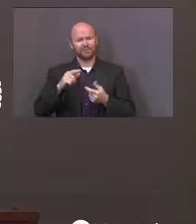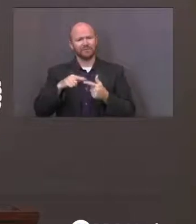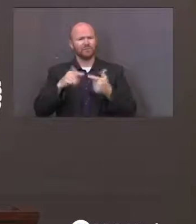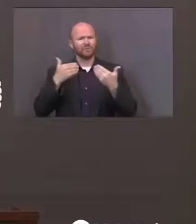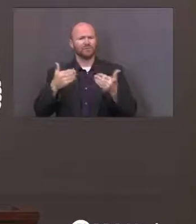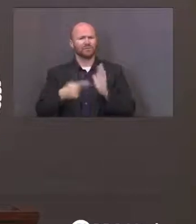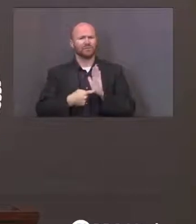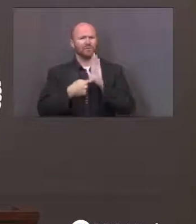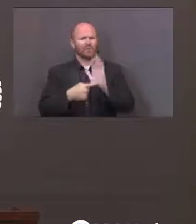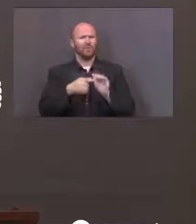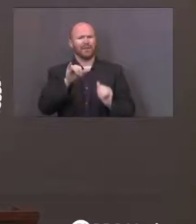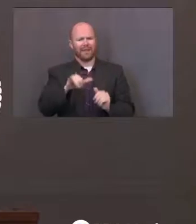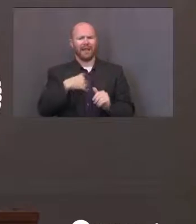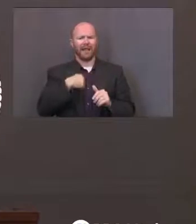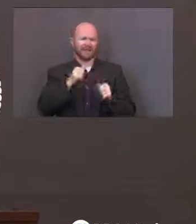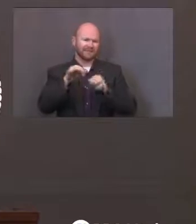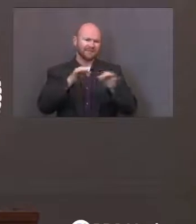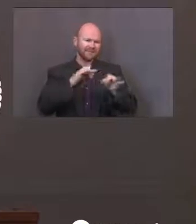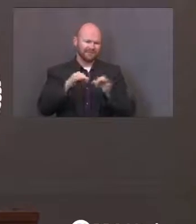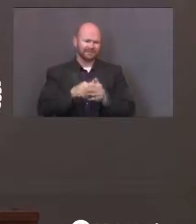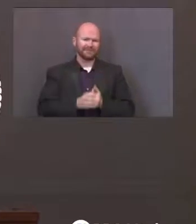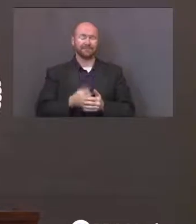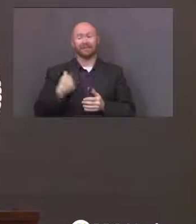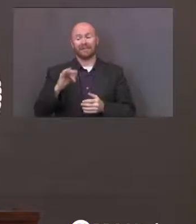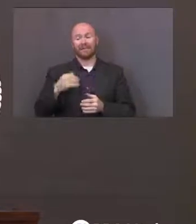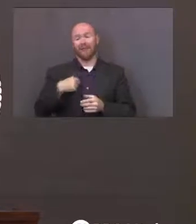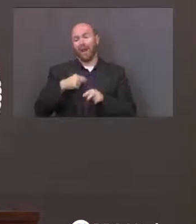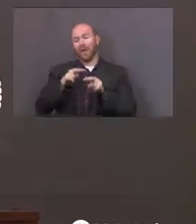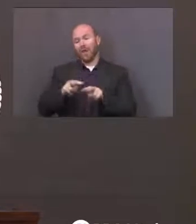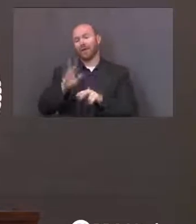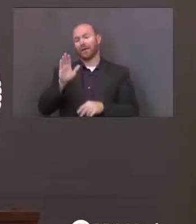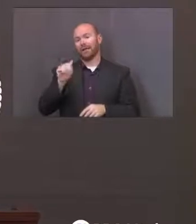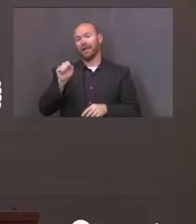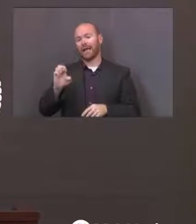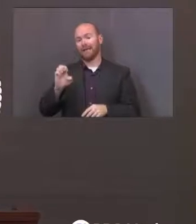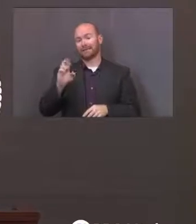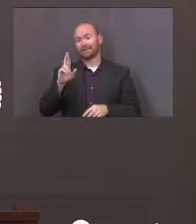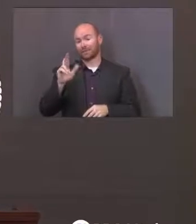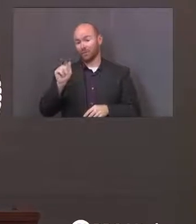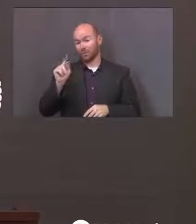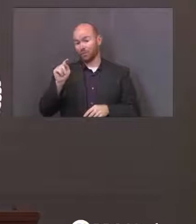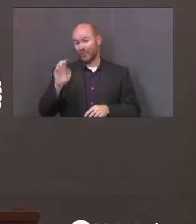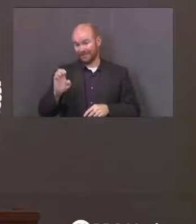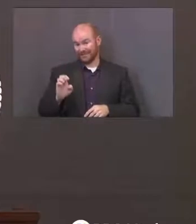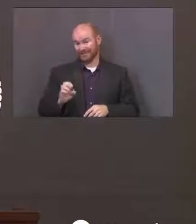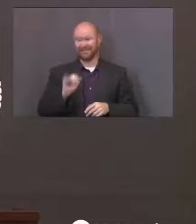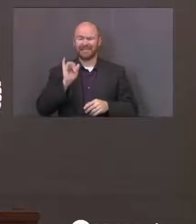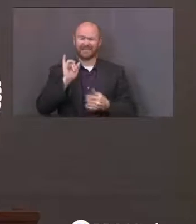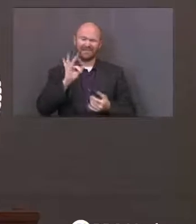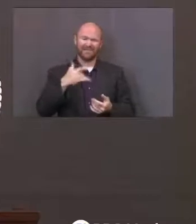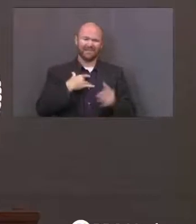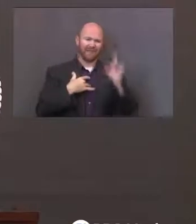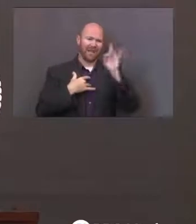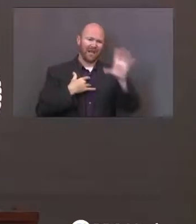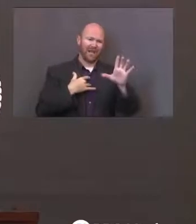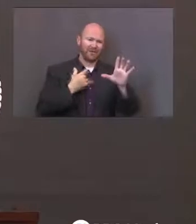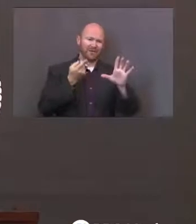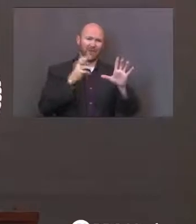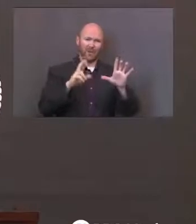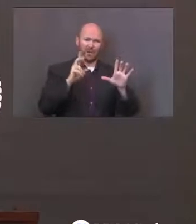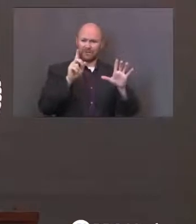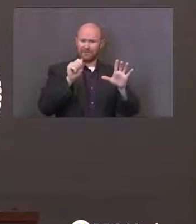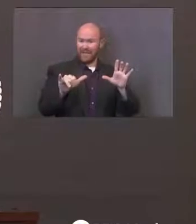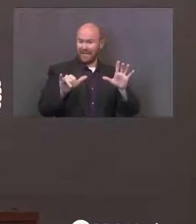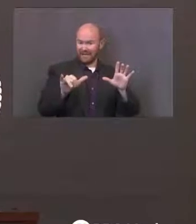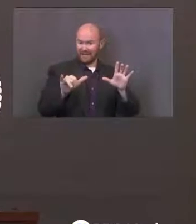me explain that if we simply look at case rates, if we have 800 cases per day, and heaven forbid we